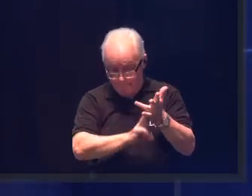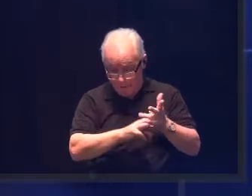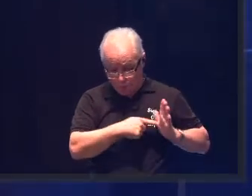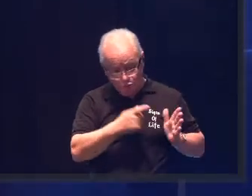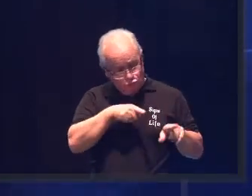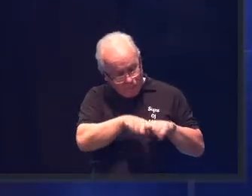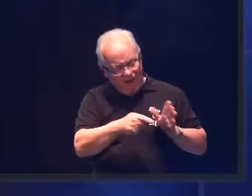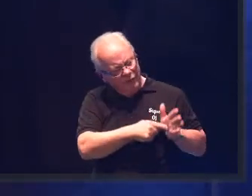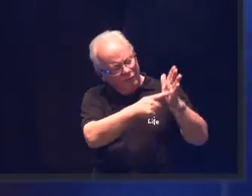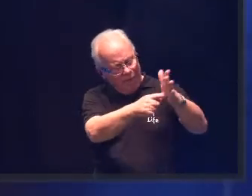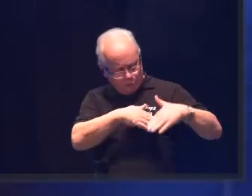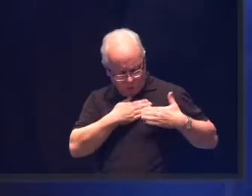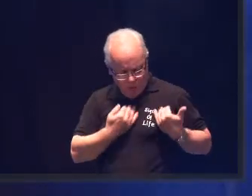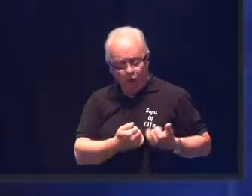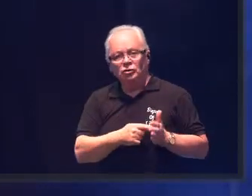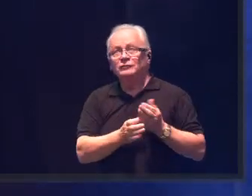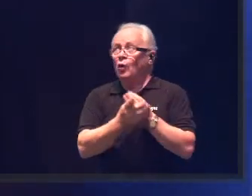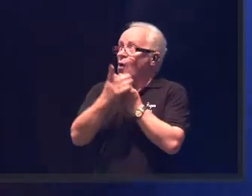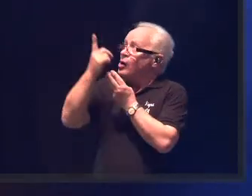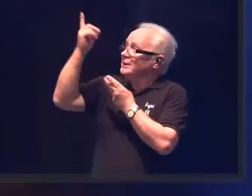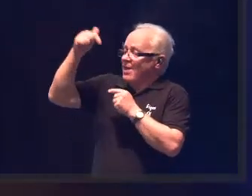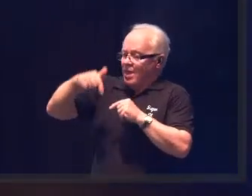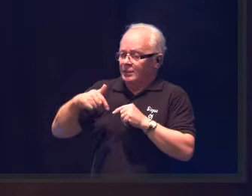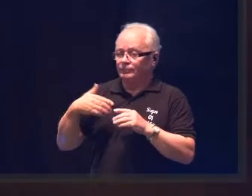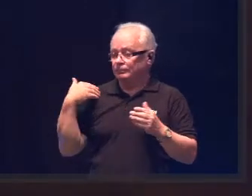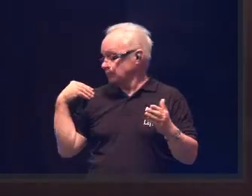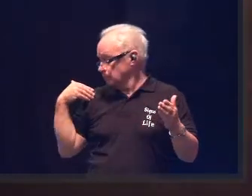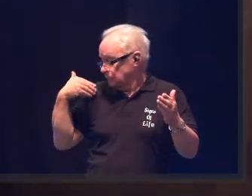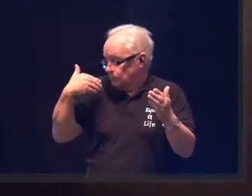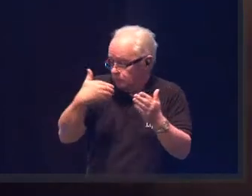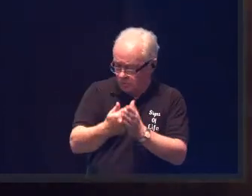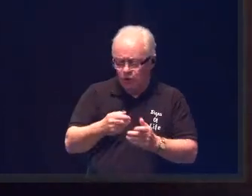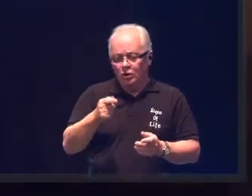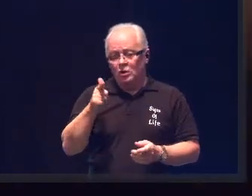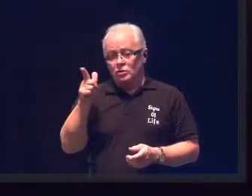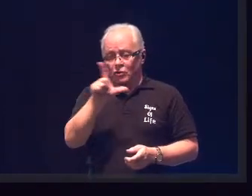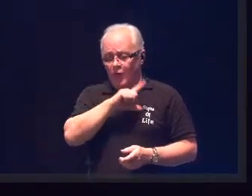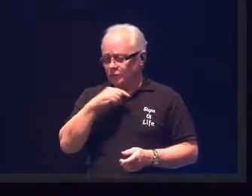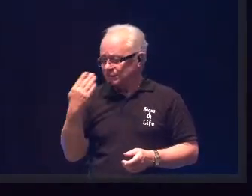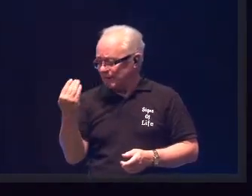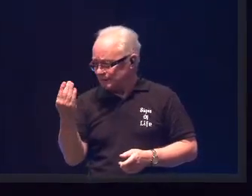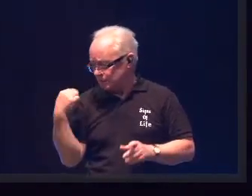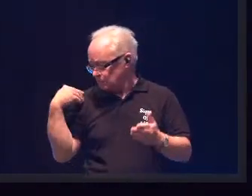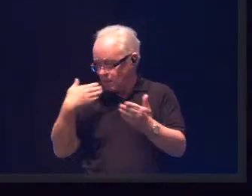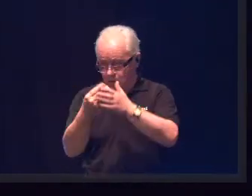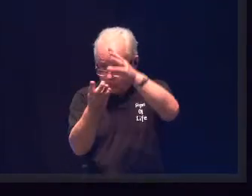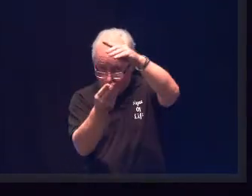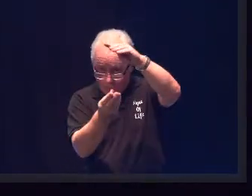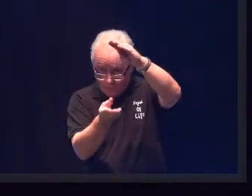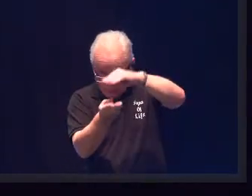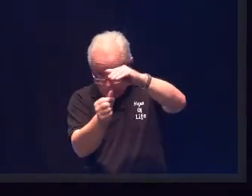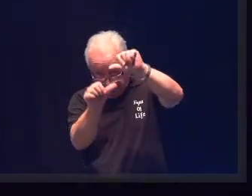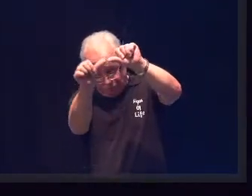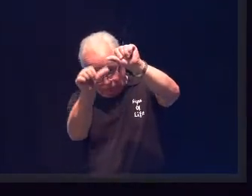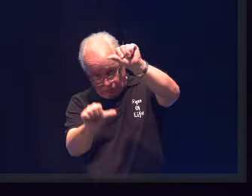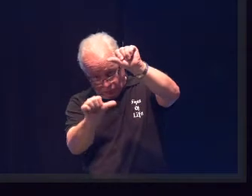here. Very quickly, here's what we've covered so far in 2019. If you've missed any of these, or maybe you just need to go and listen to them again, they